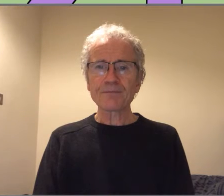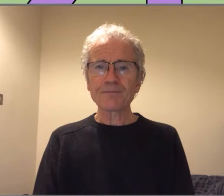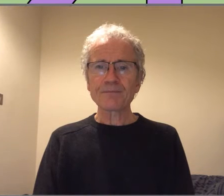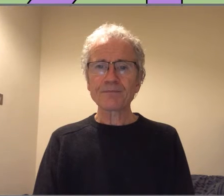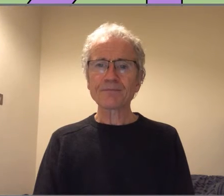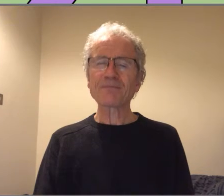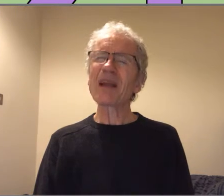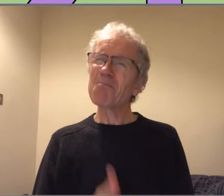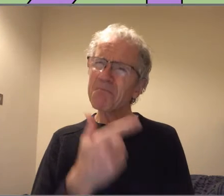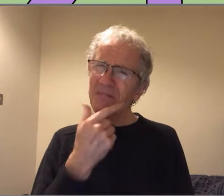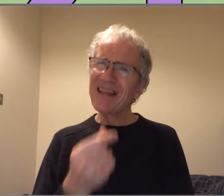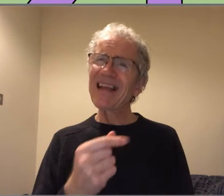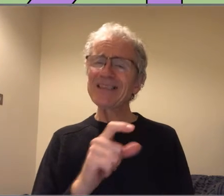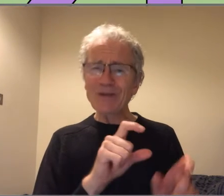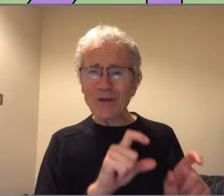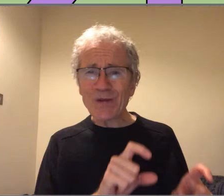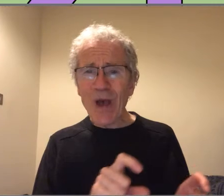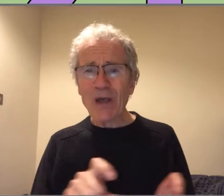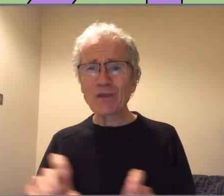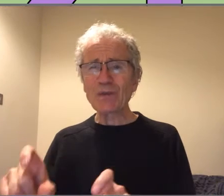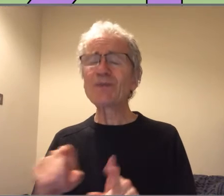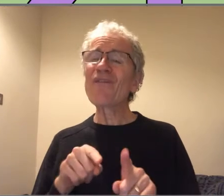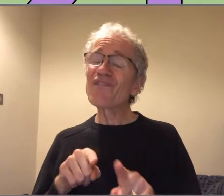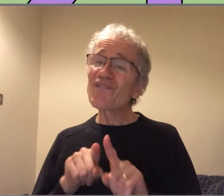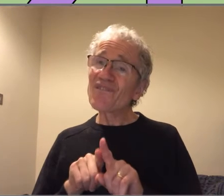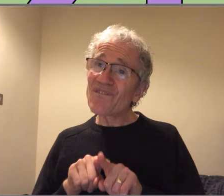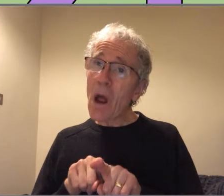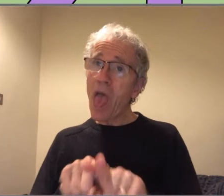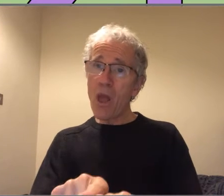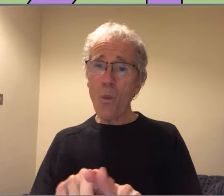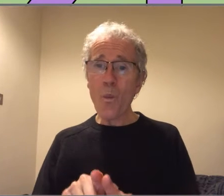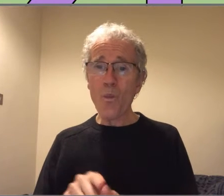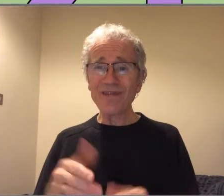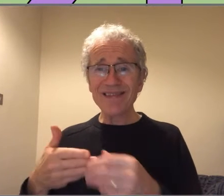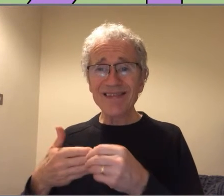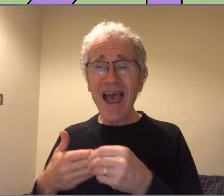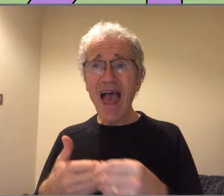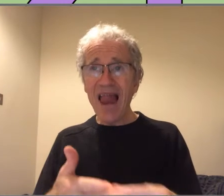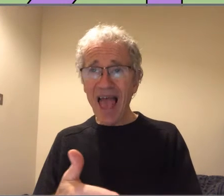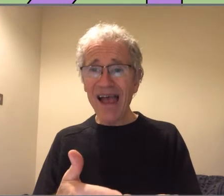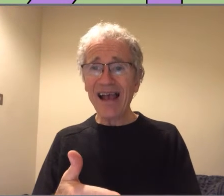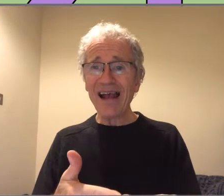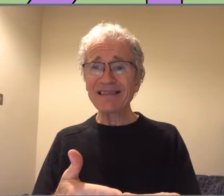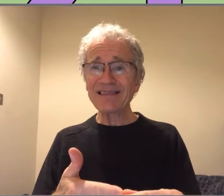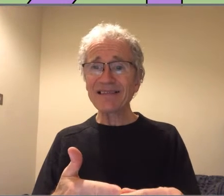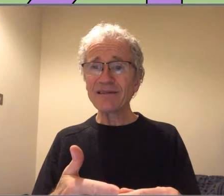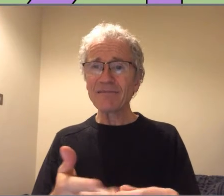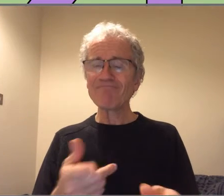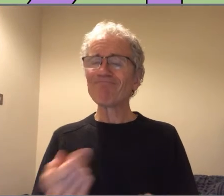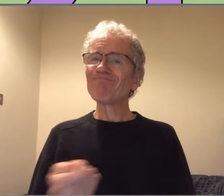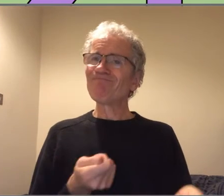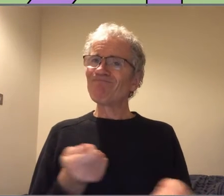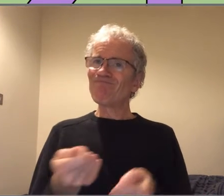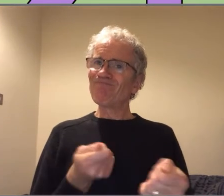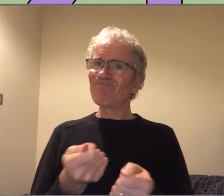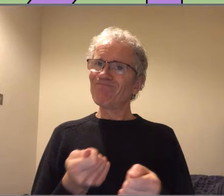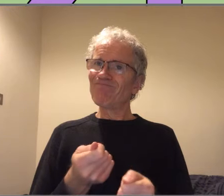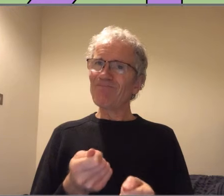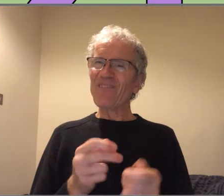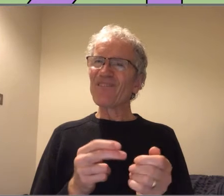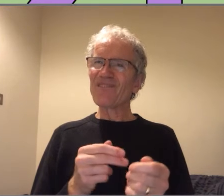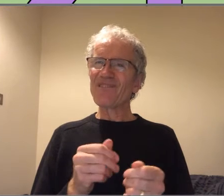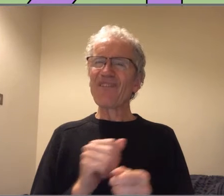Please continue to follow all the guidance to control the virus and save lives. That means staying at home as much as possible